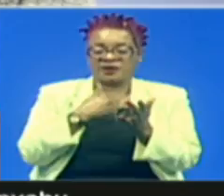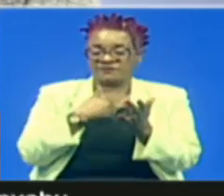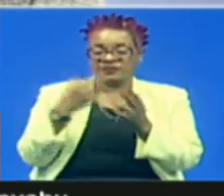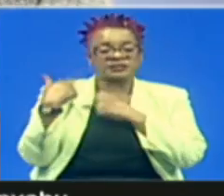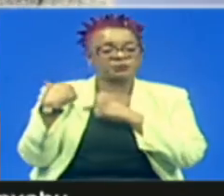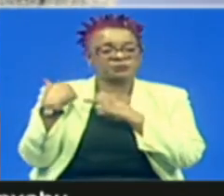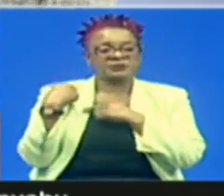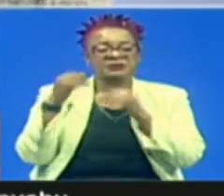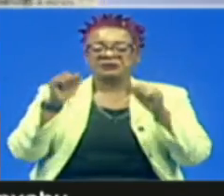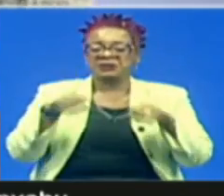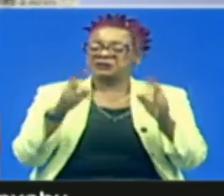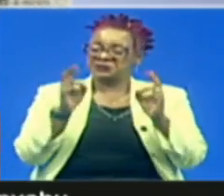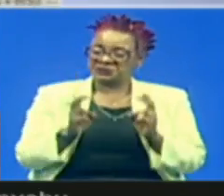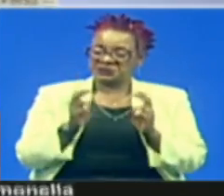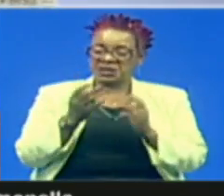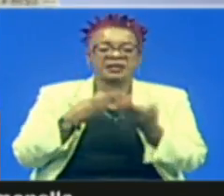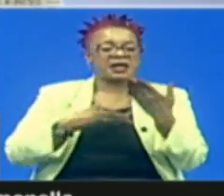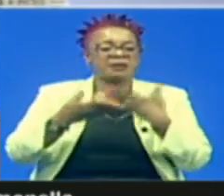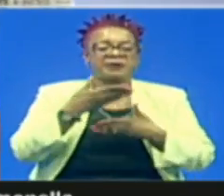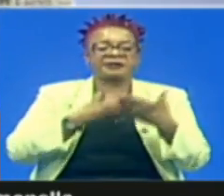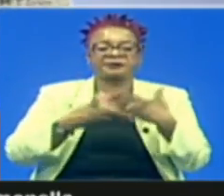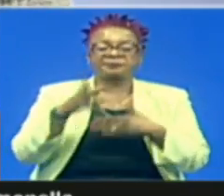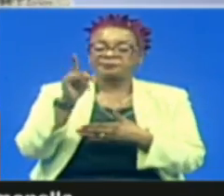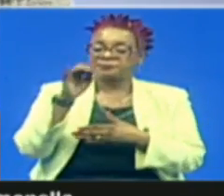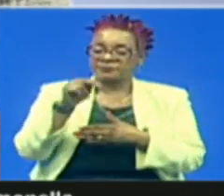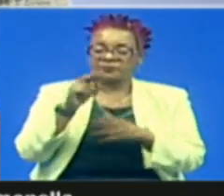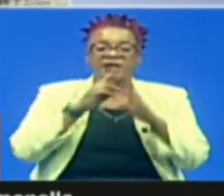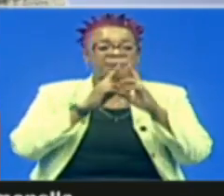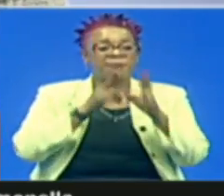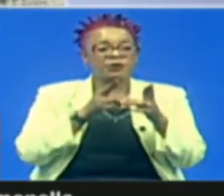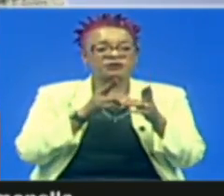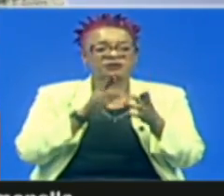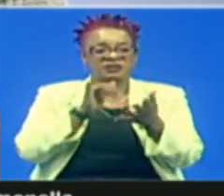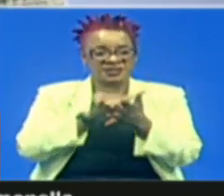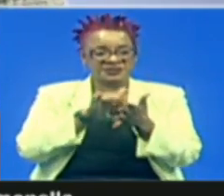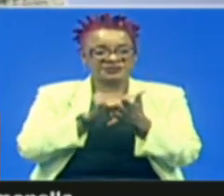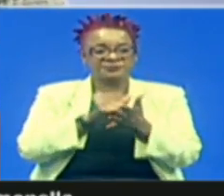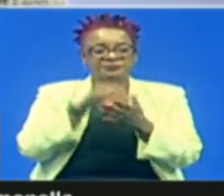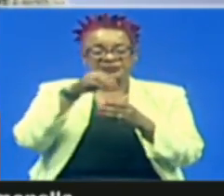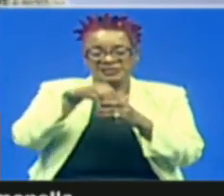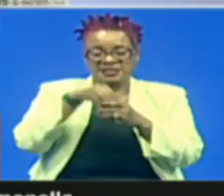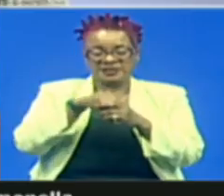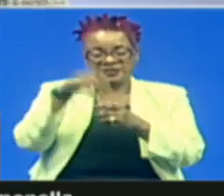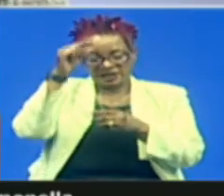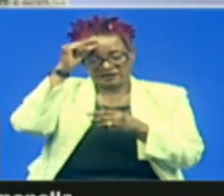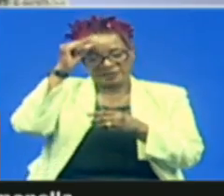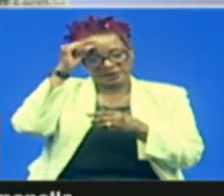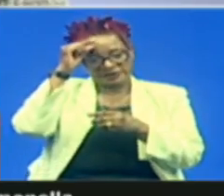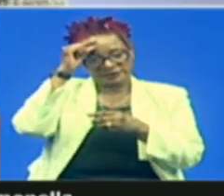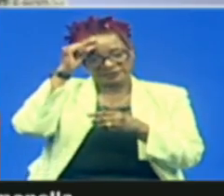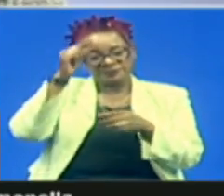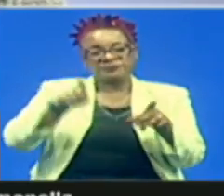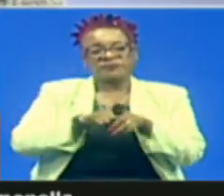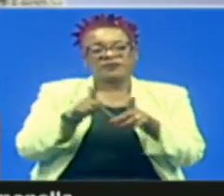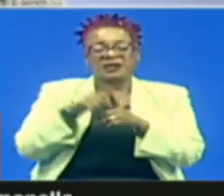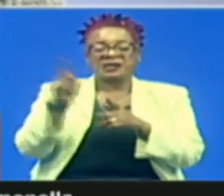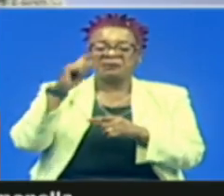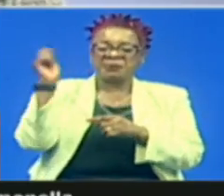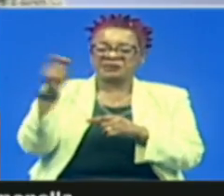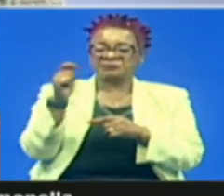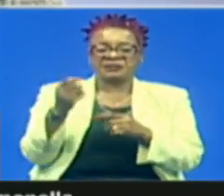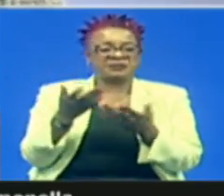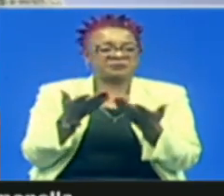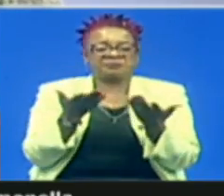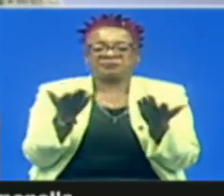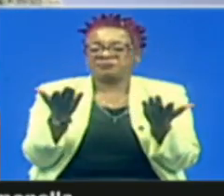can sit and deliberate. Ken Majunga reports that it's a bad shape inside the government's tent, even as the president seemingly employs